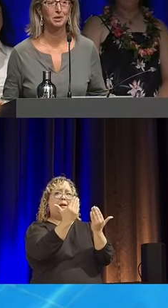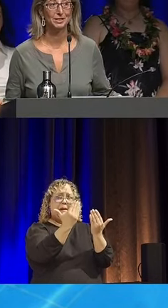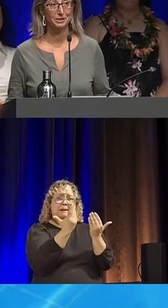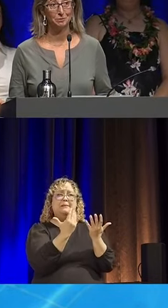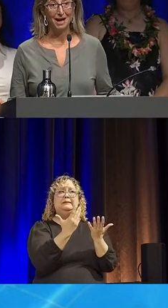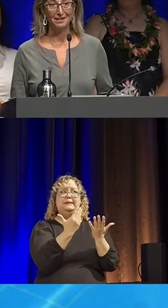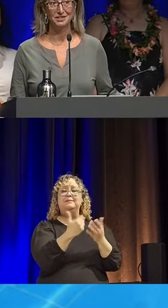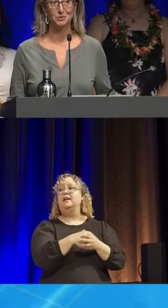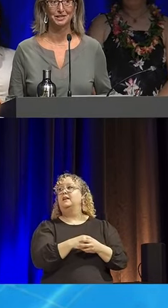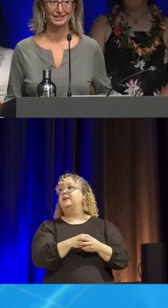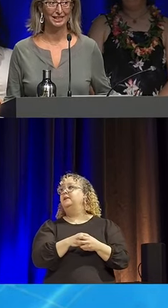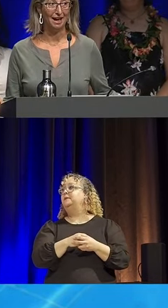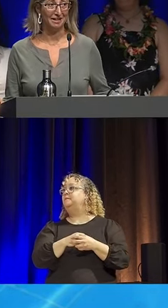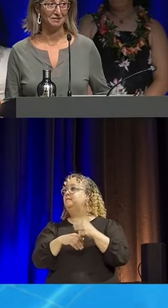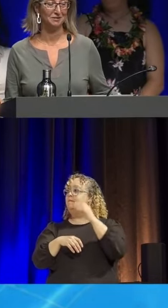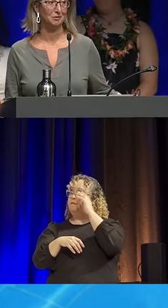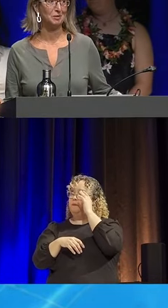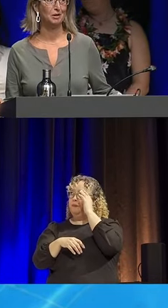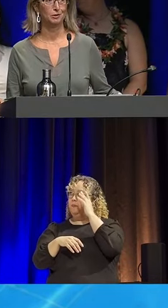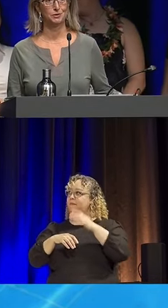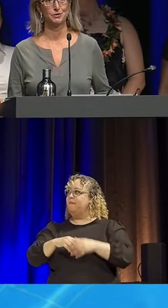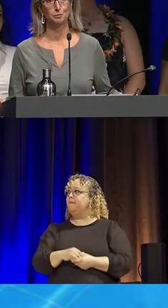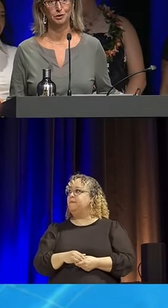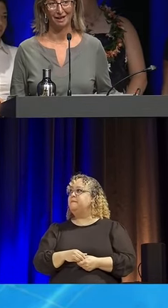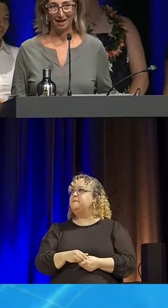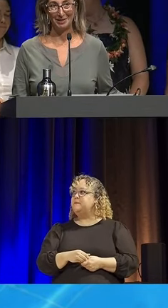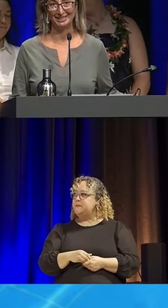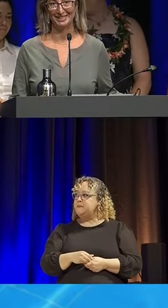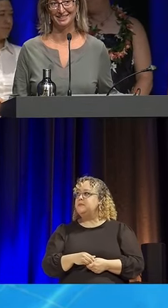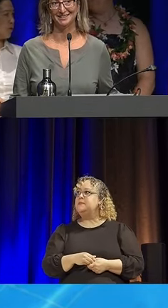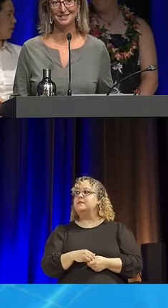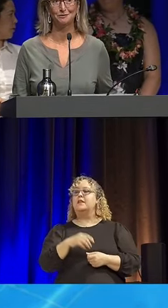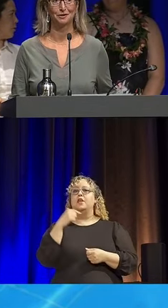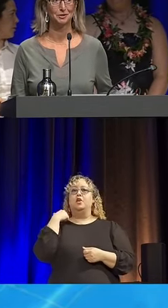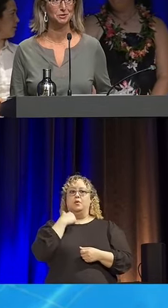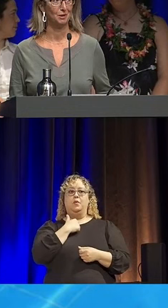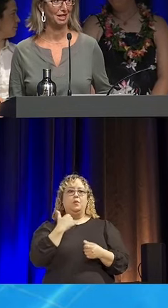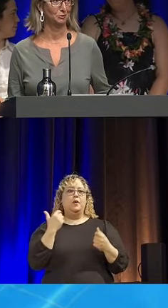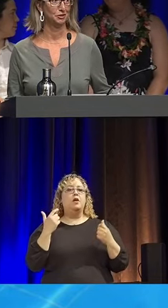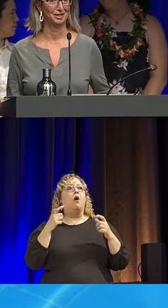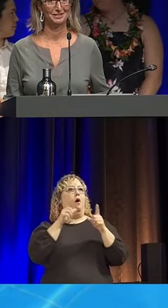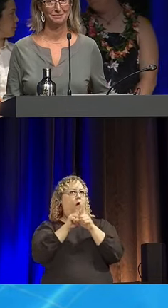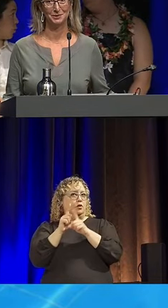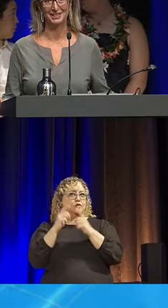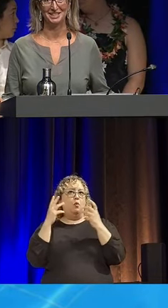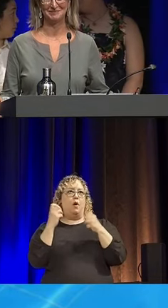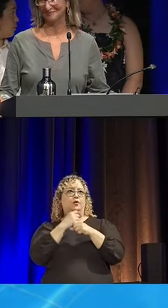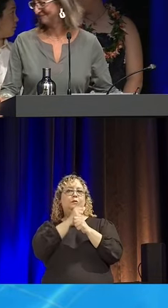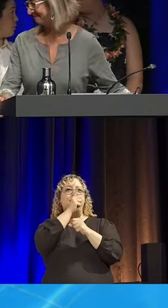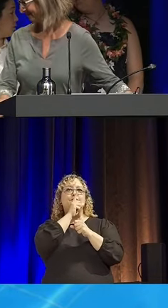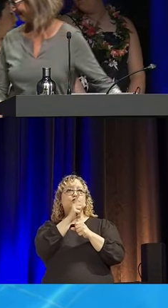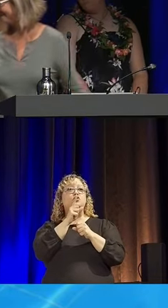In our quest to balance work and life, we will also support hybrid attendance for those who like to join us